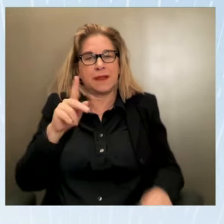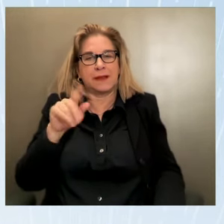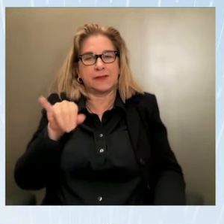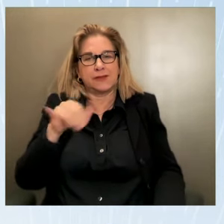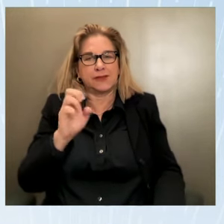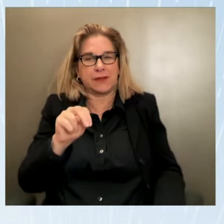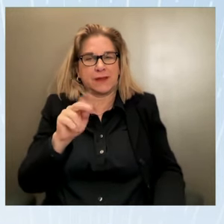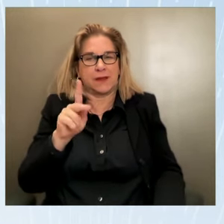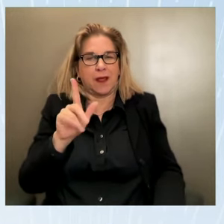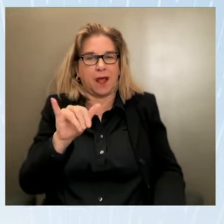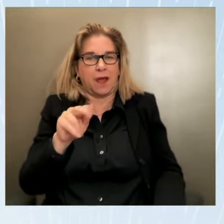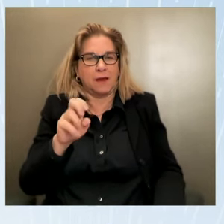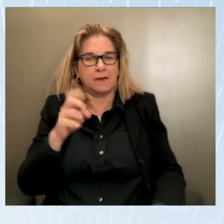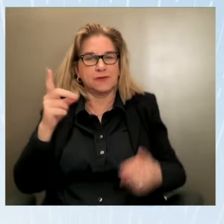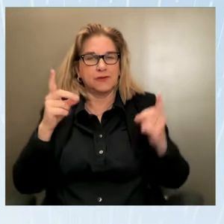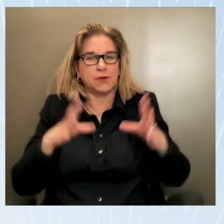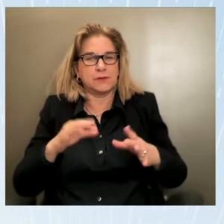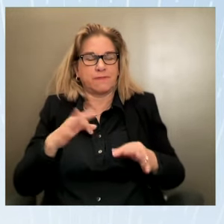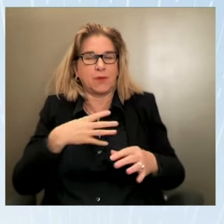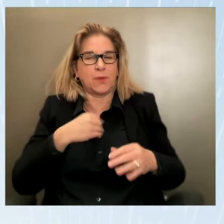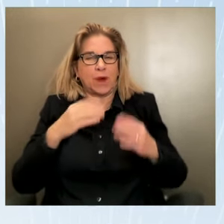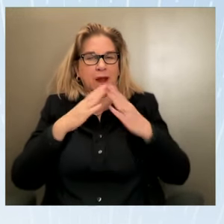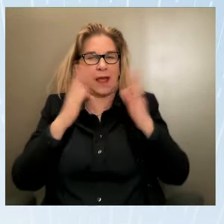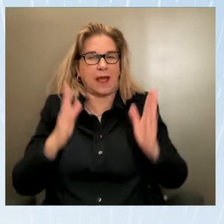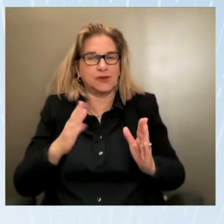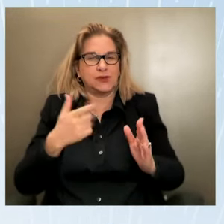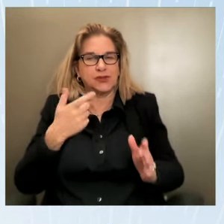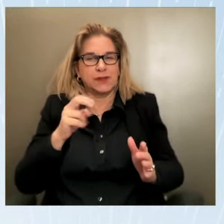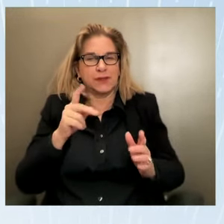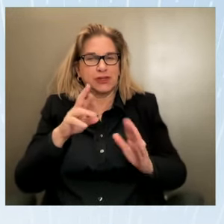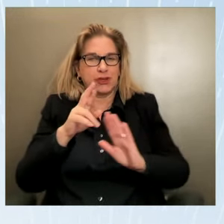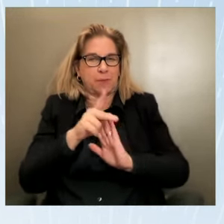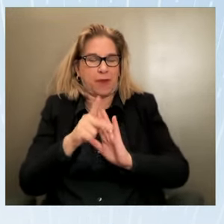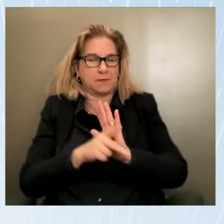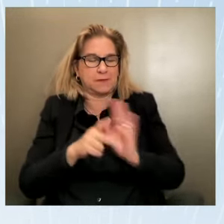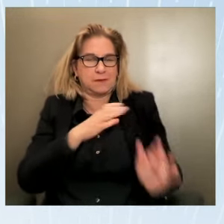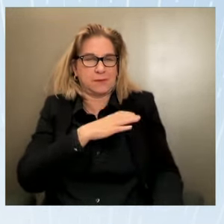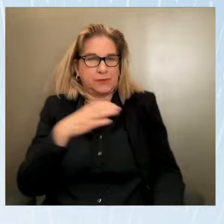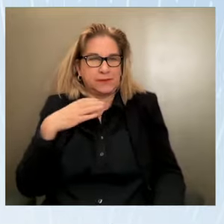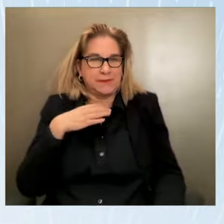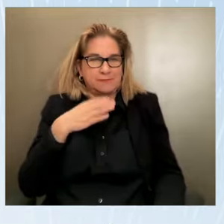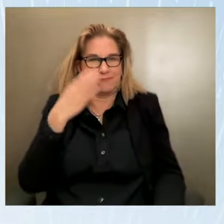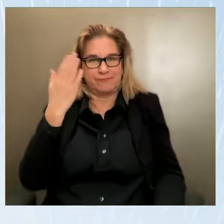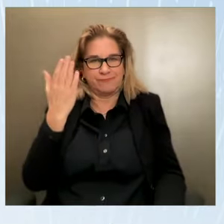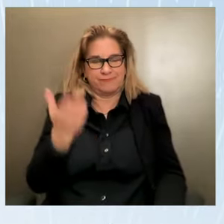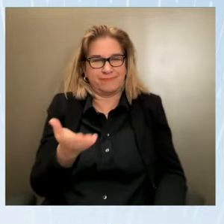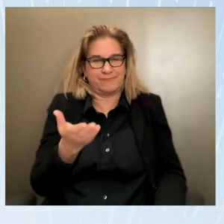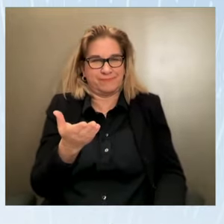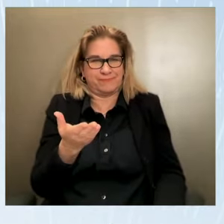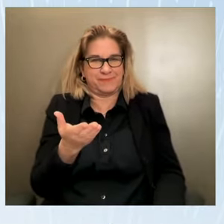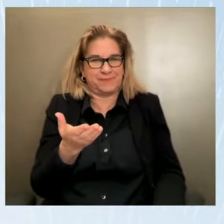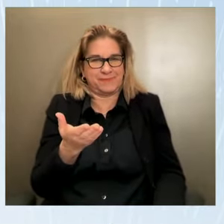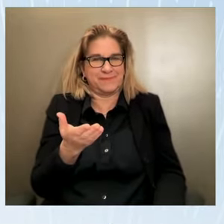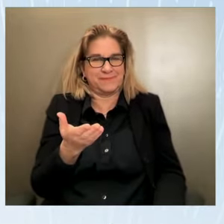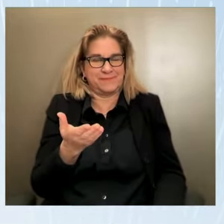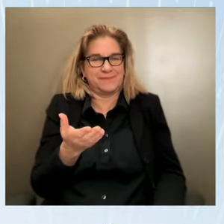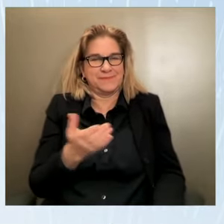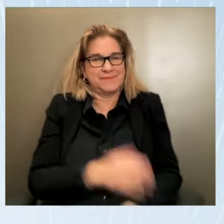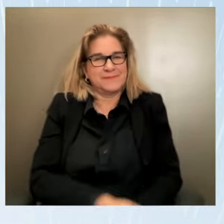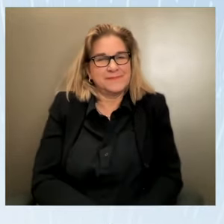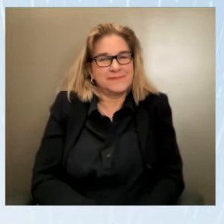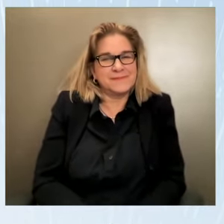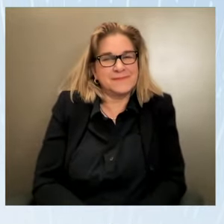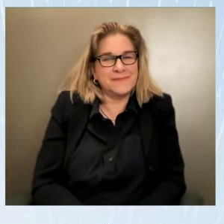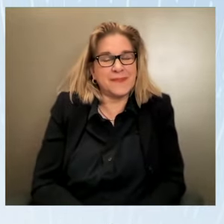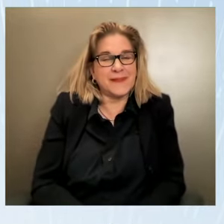our honored guests. First, you, Brenda Myers-Powell, for speaking to us on behalf of the U.S. Advisory Council on